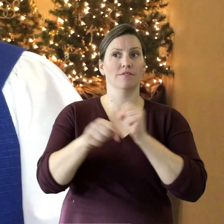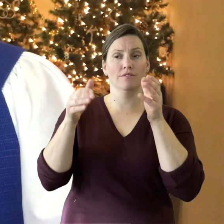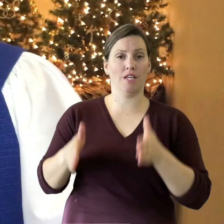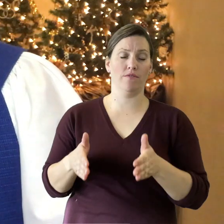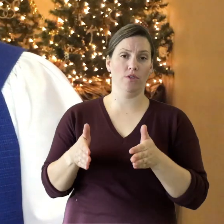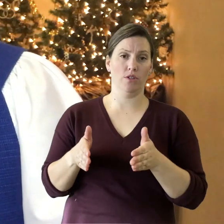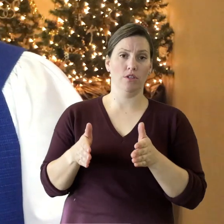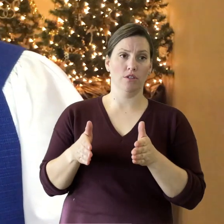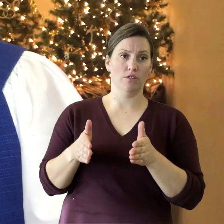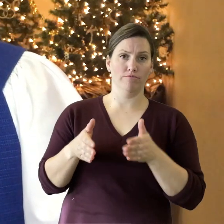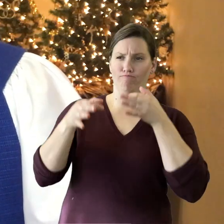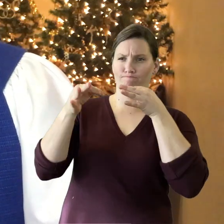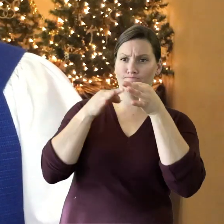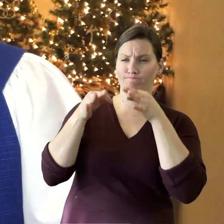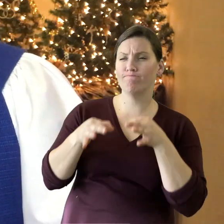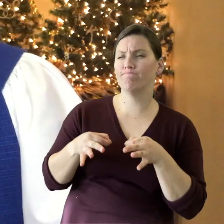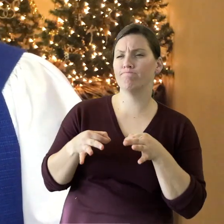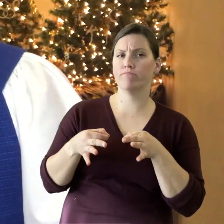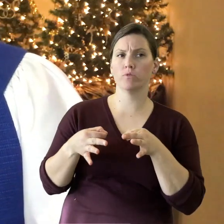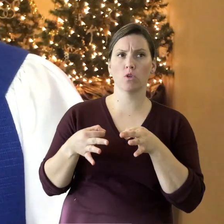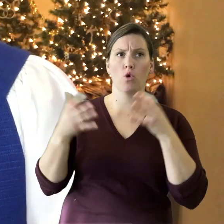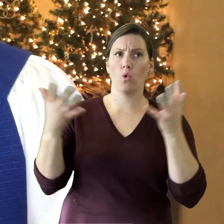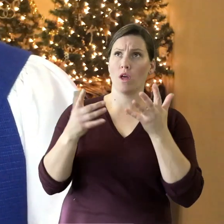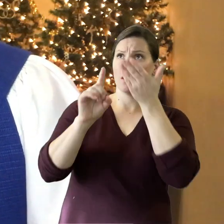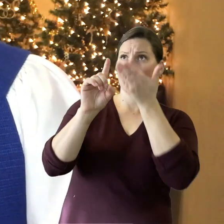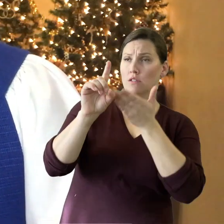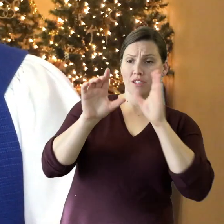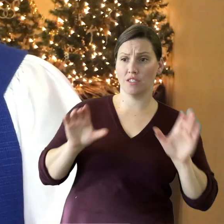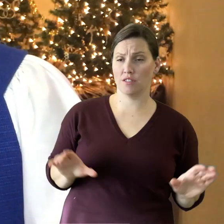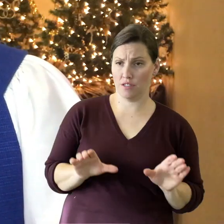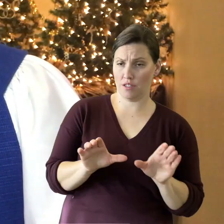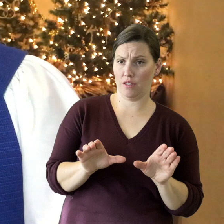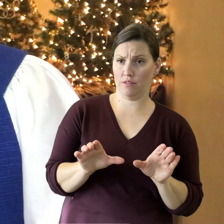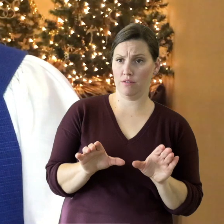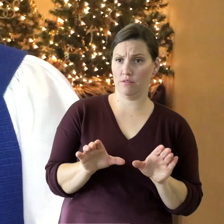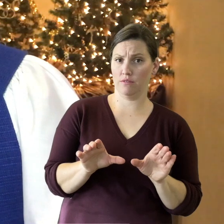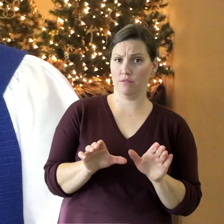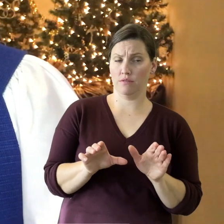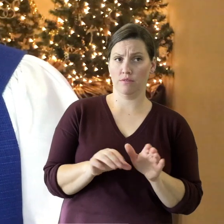Savior. It describes what he has done for us.